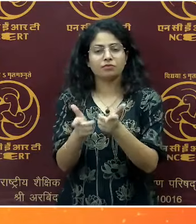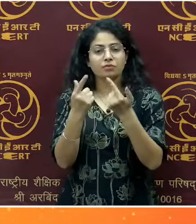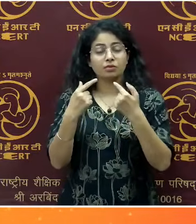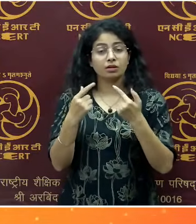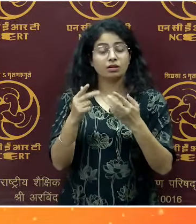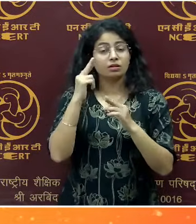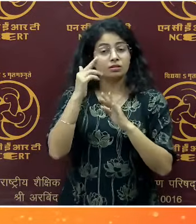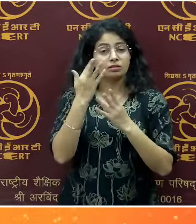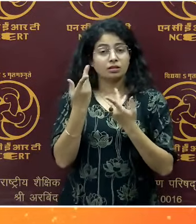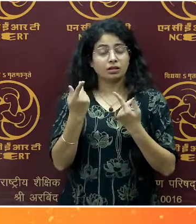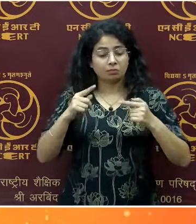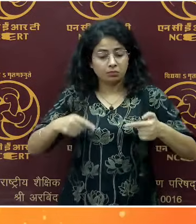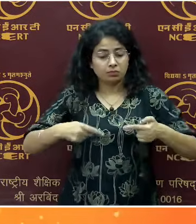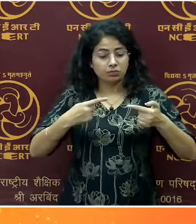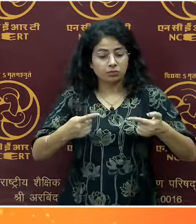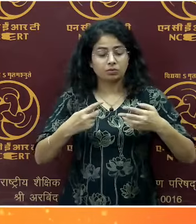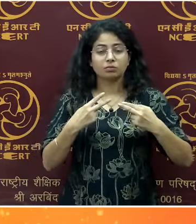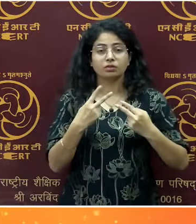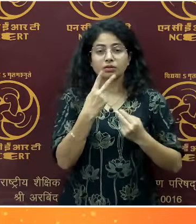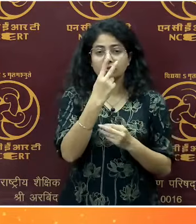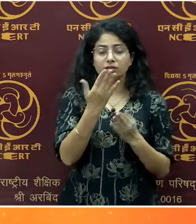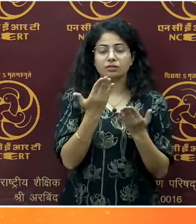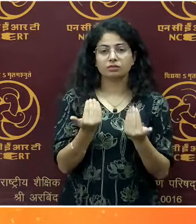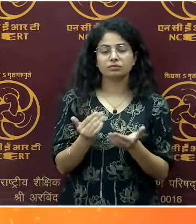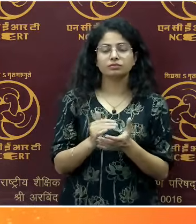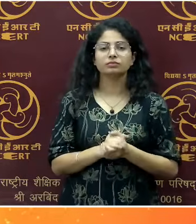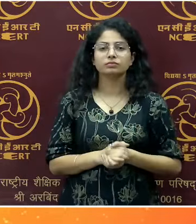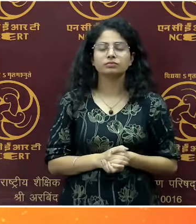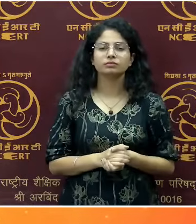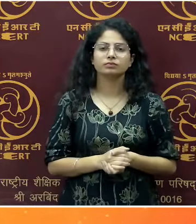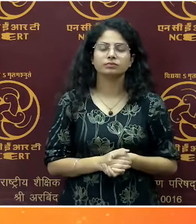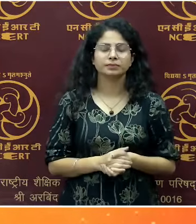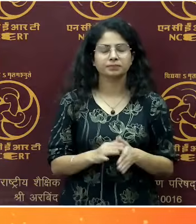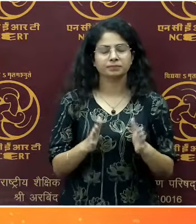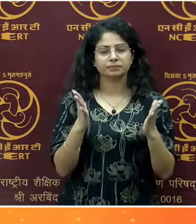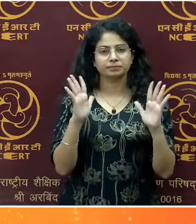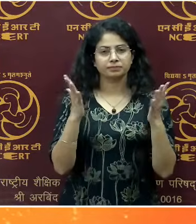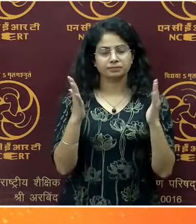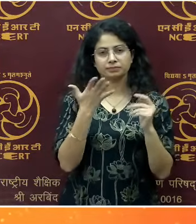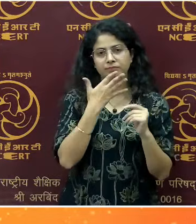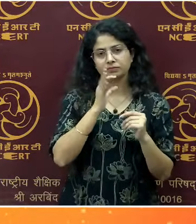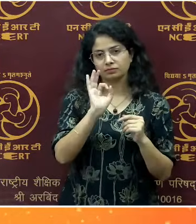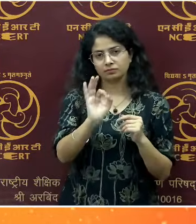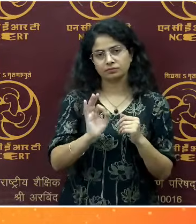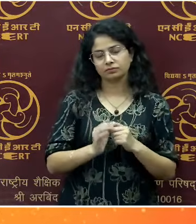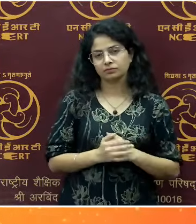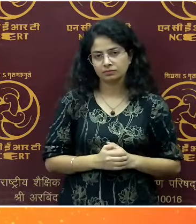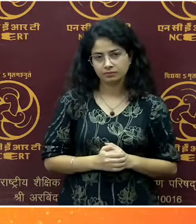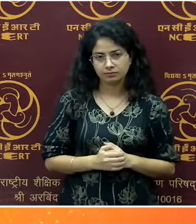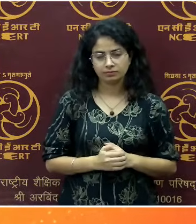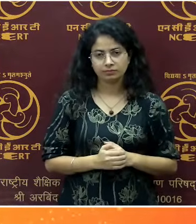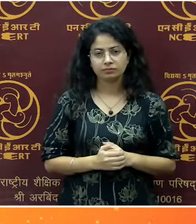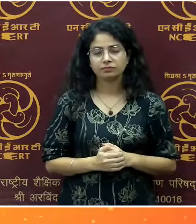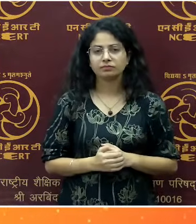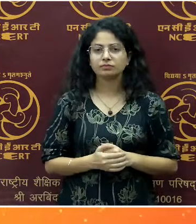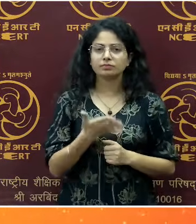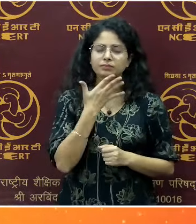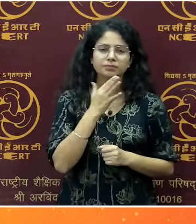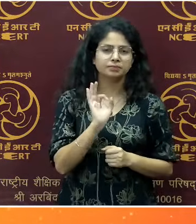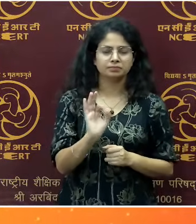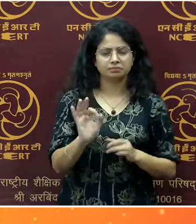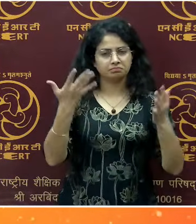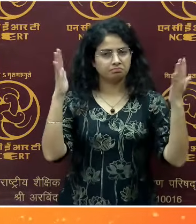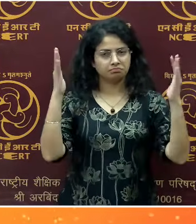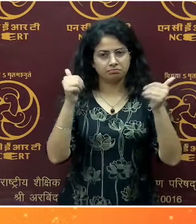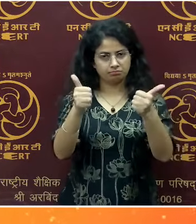see regularly. So that's why I'll just place in the garden. Lovely. With this grass and a small plant there. It's a beautiful drawing,